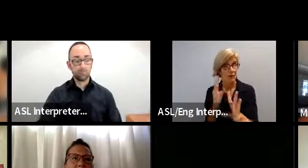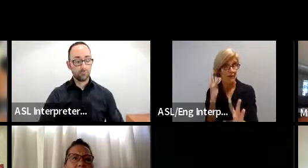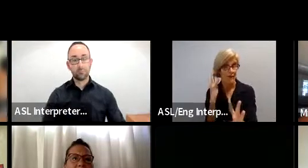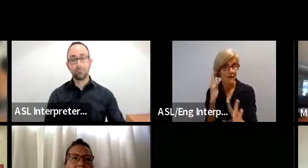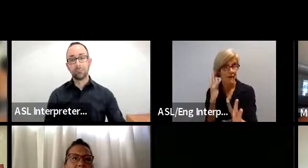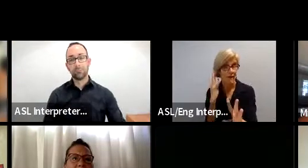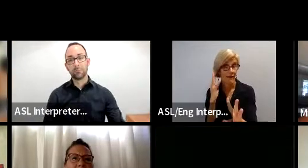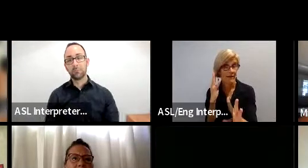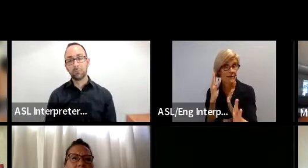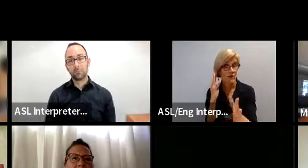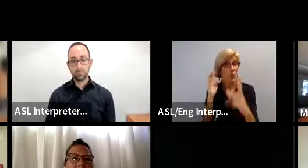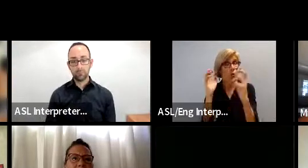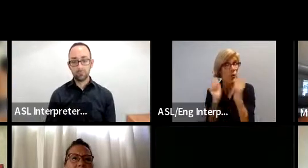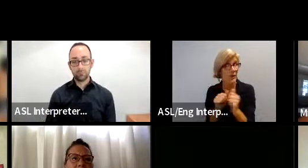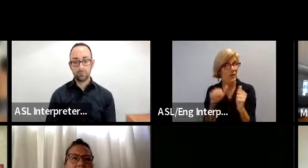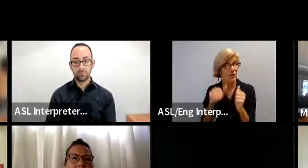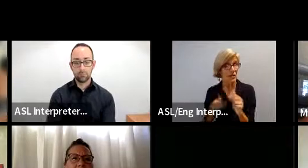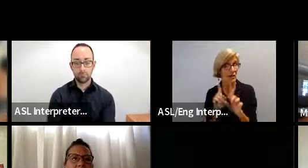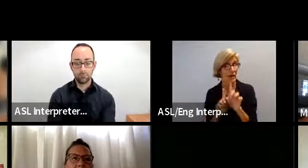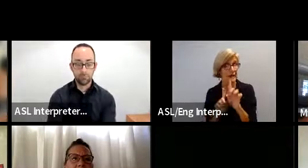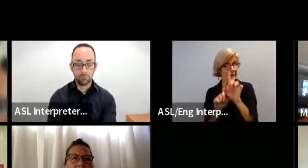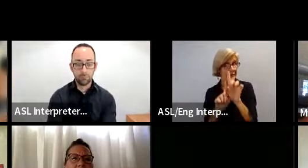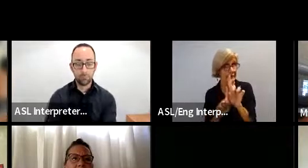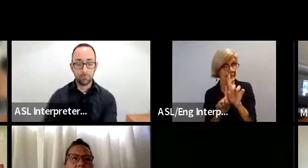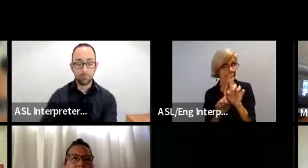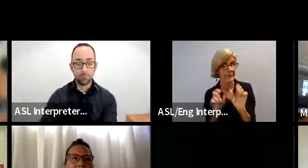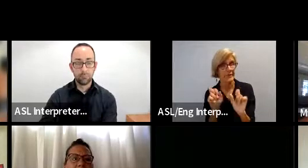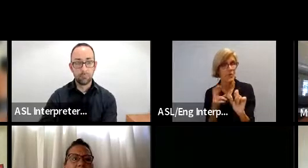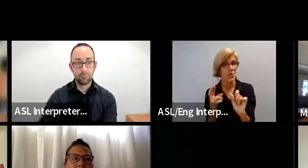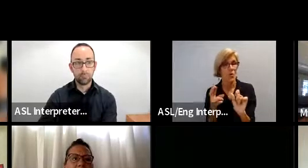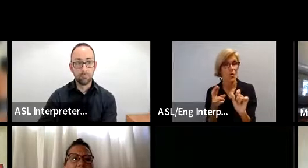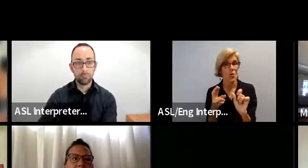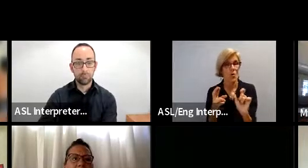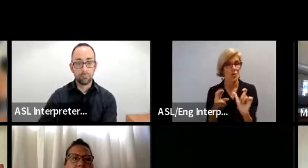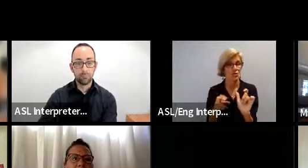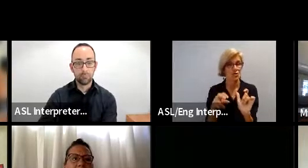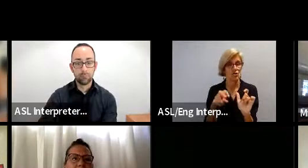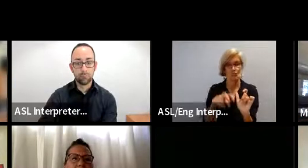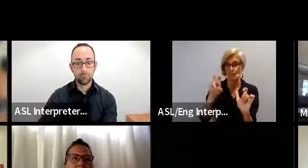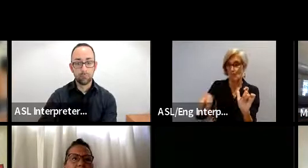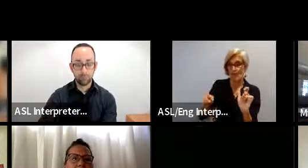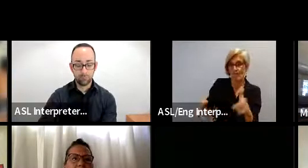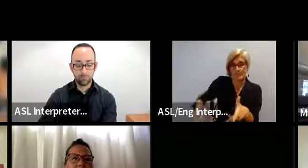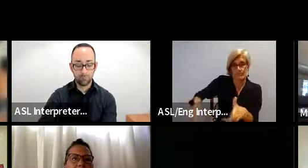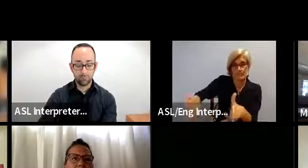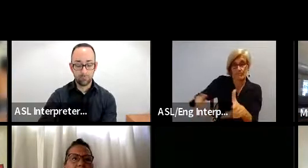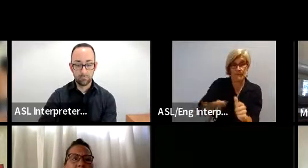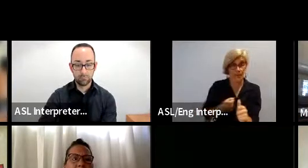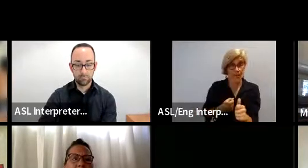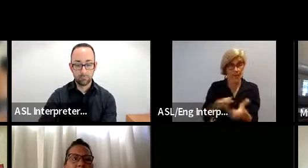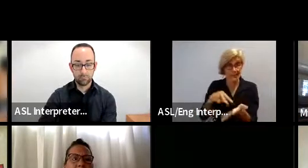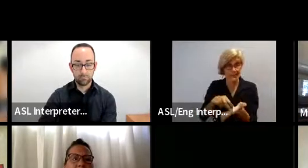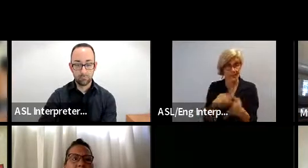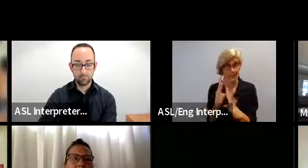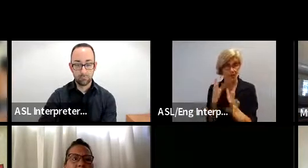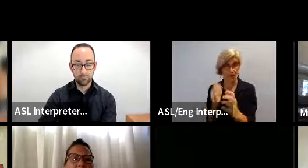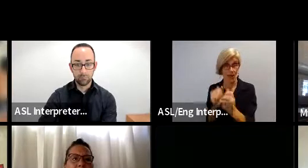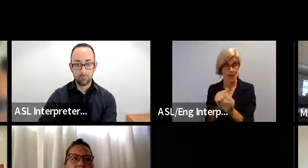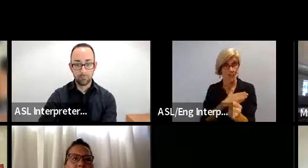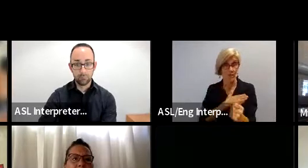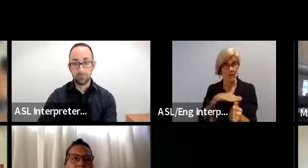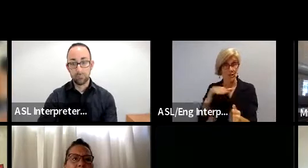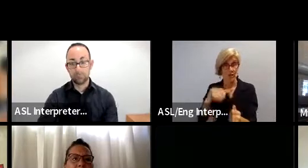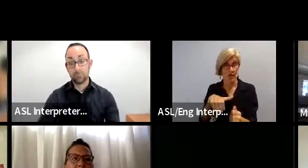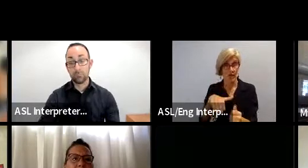with your child, or is it always been you just drop off and then they go on their way? Can you stay like in line with your child? We